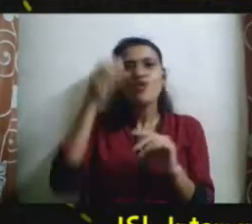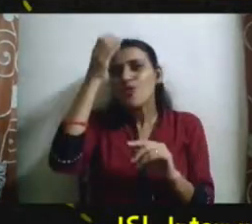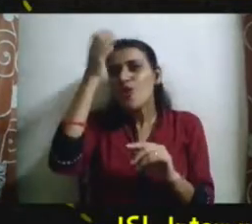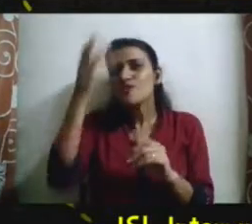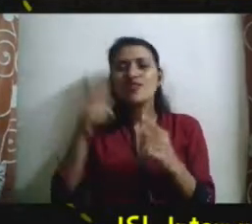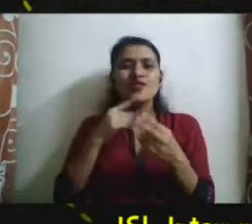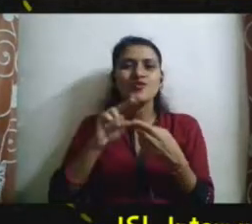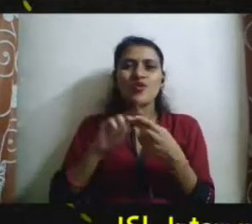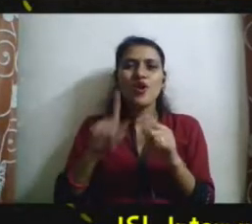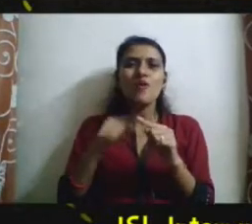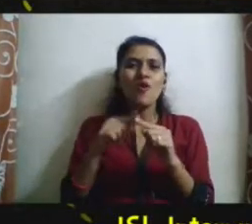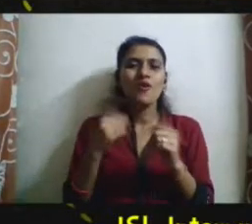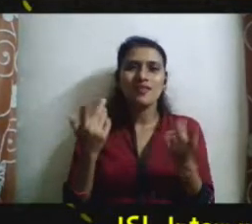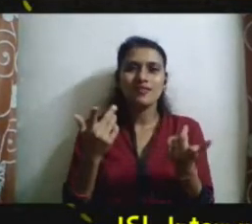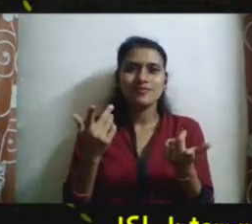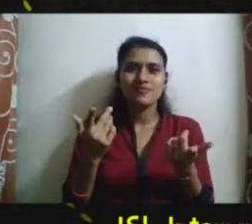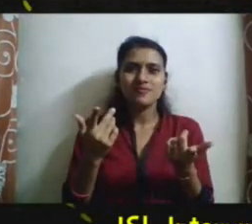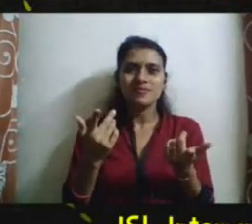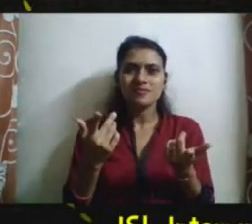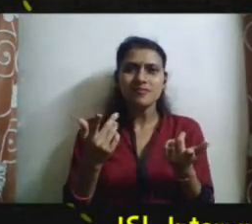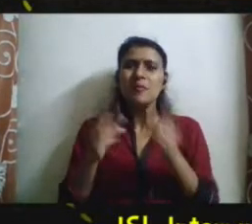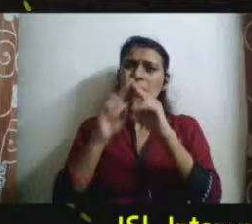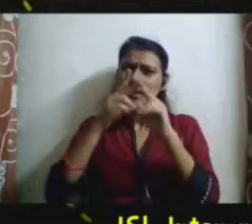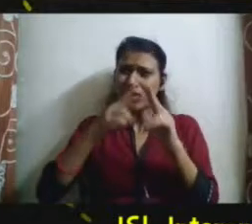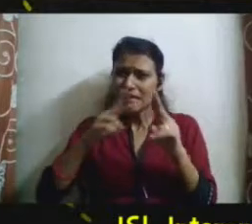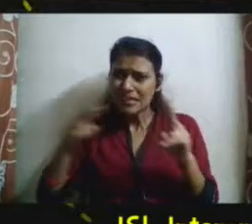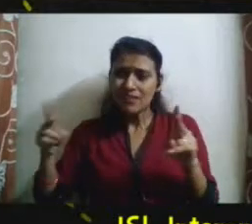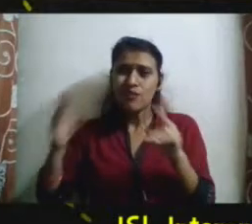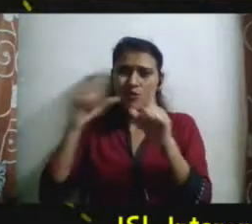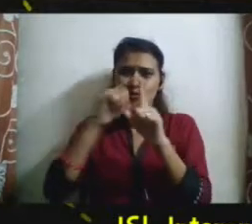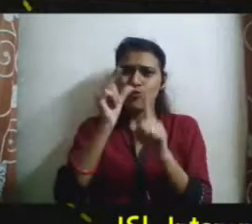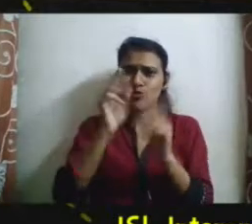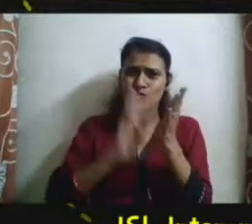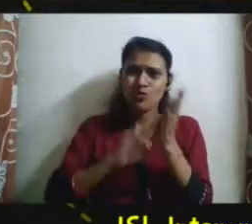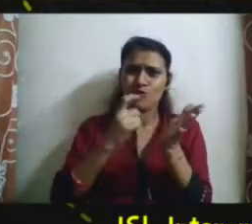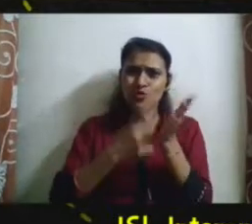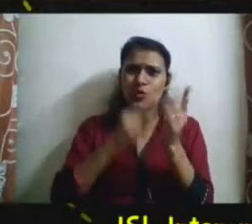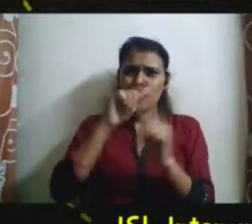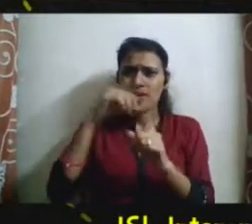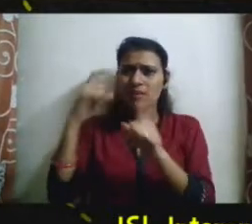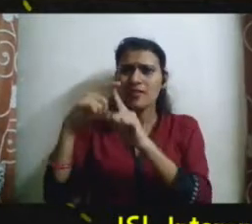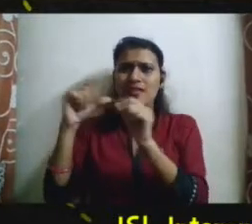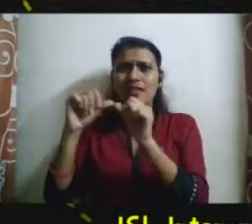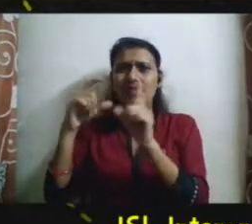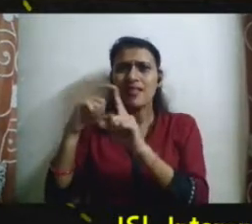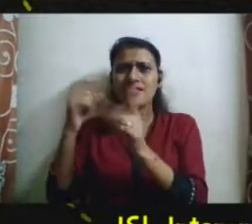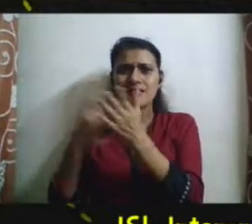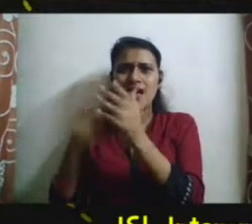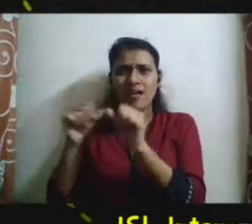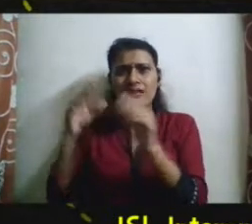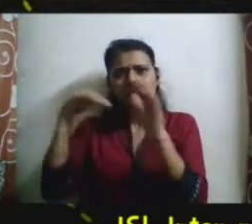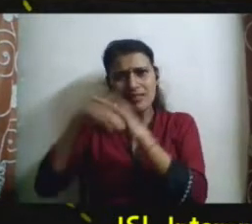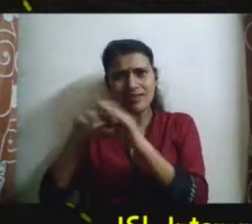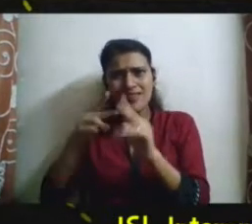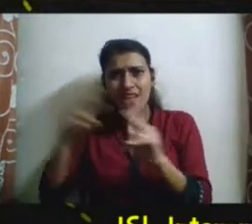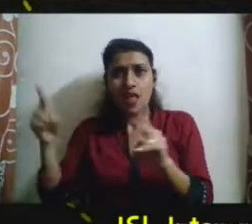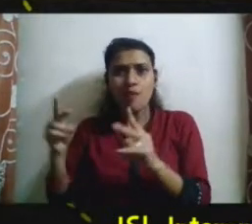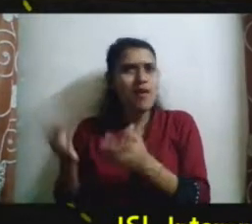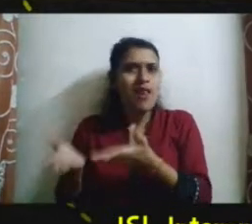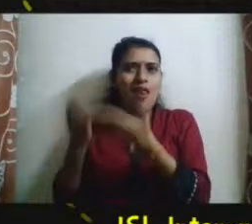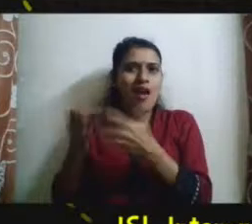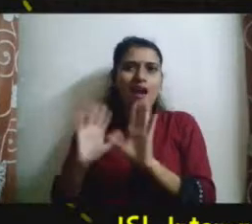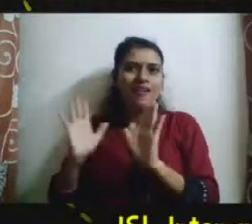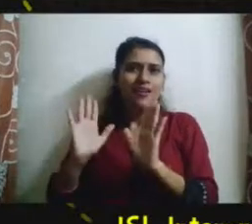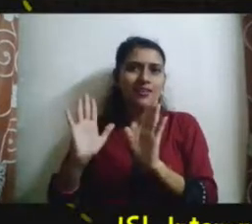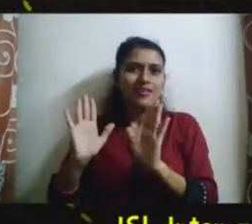about are very much a part of the Tumri Dadra tradition also. And these are not light by any chance. I